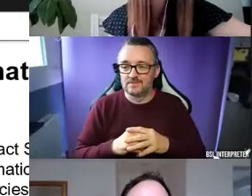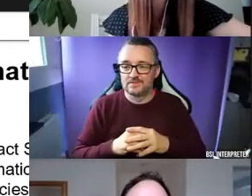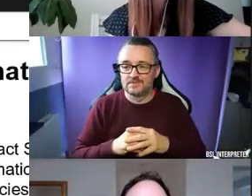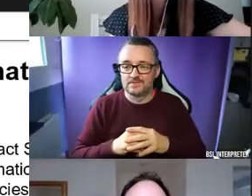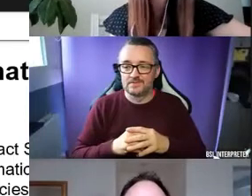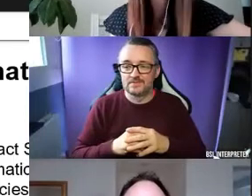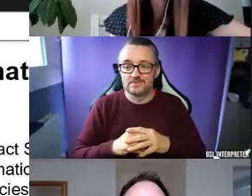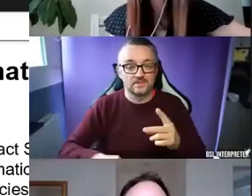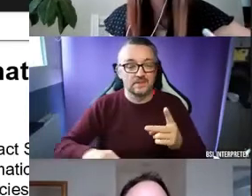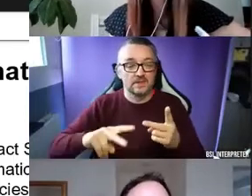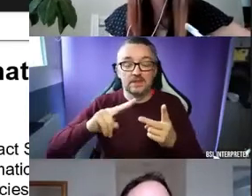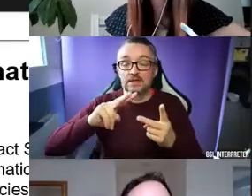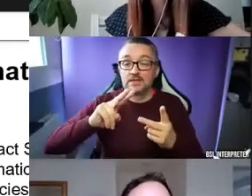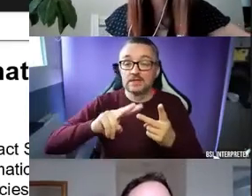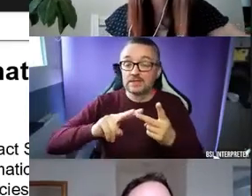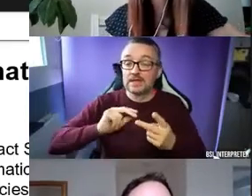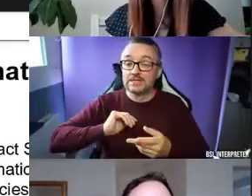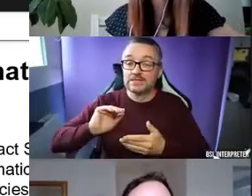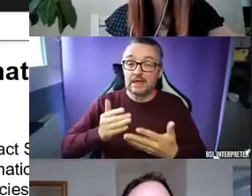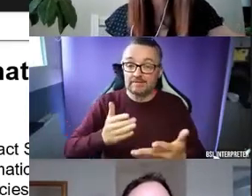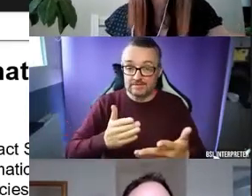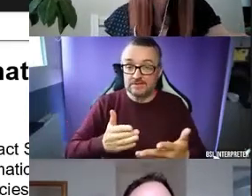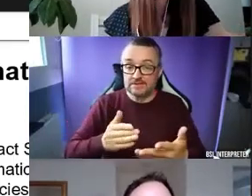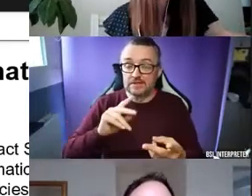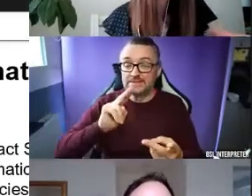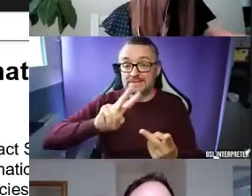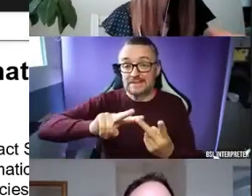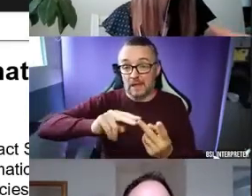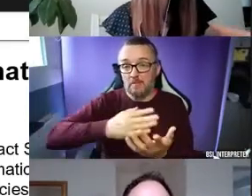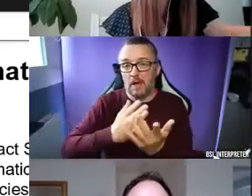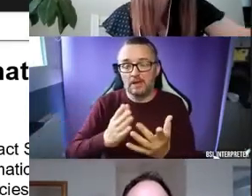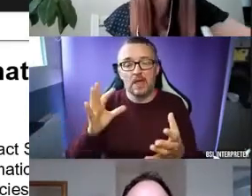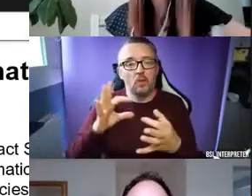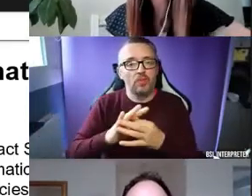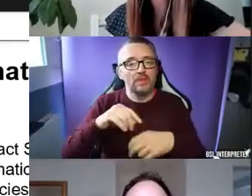The second part of our service is around timetable information.